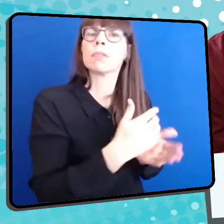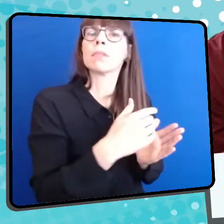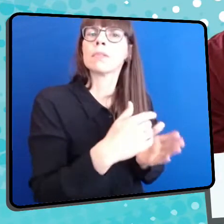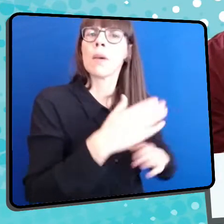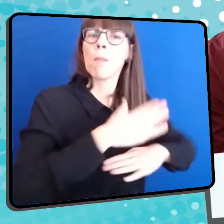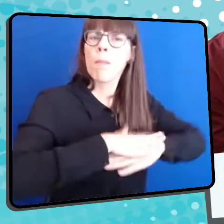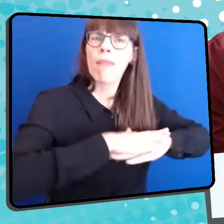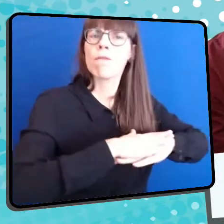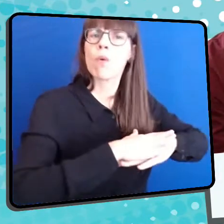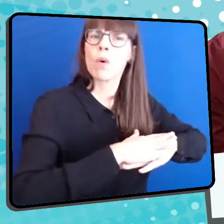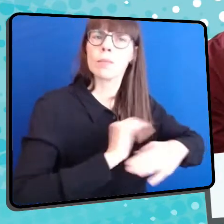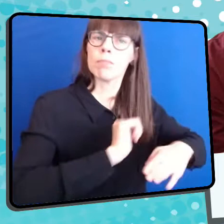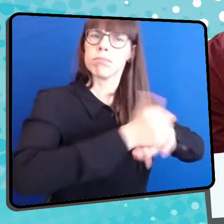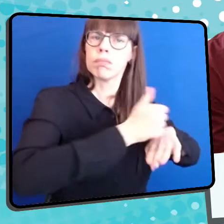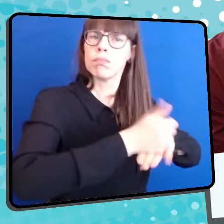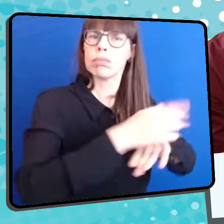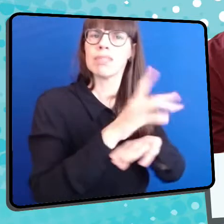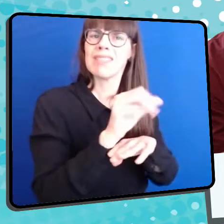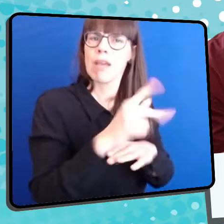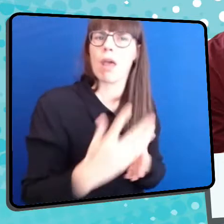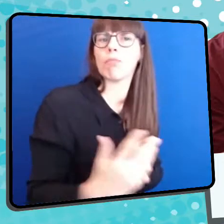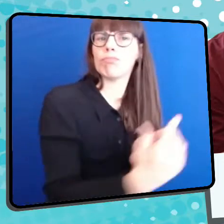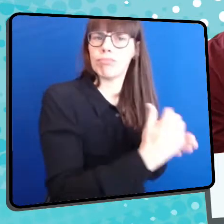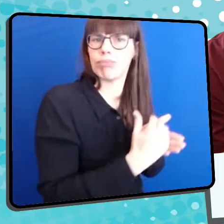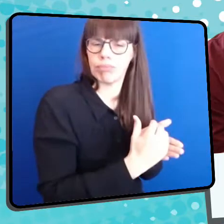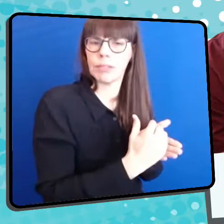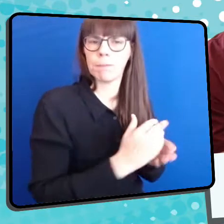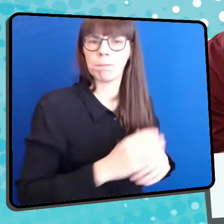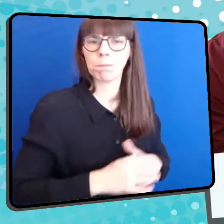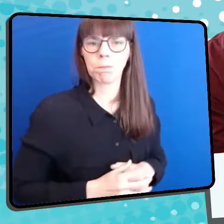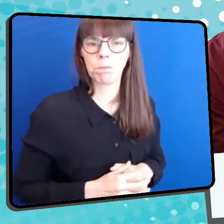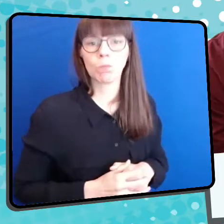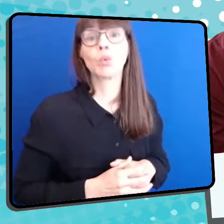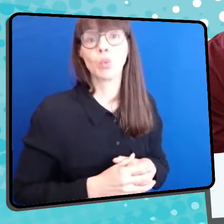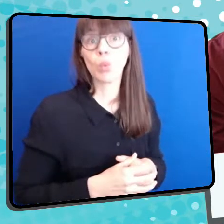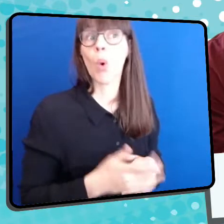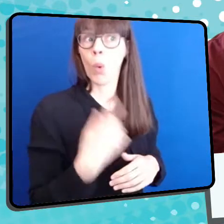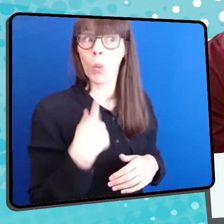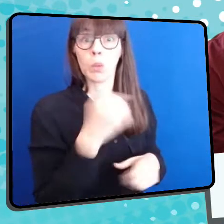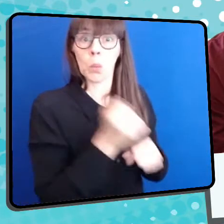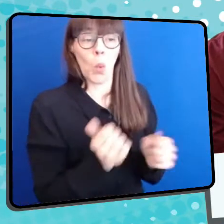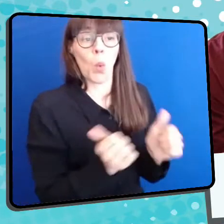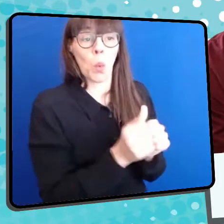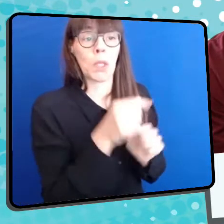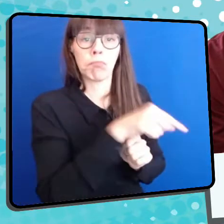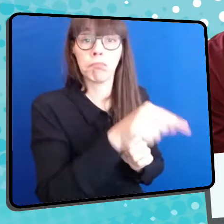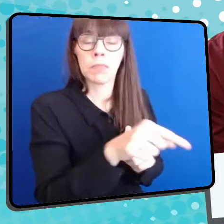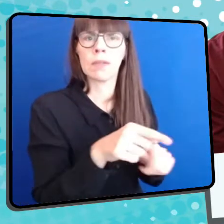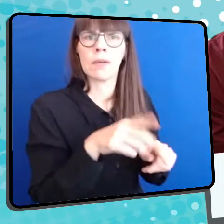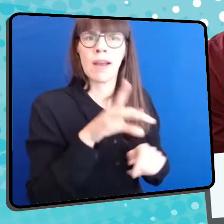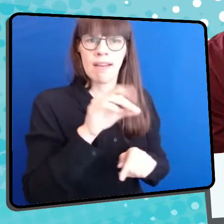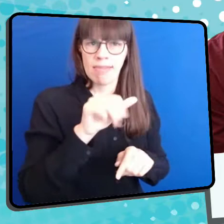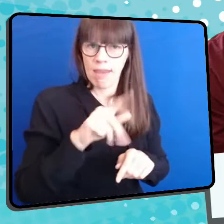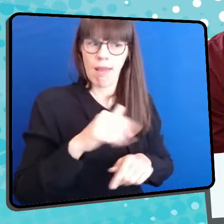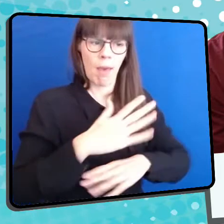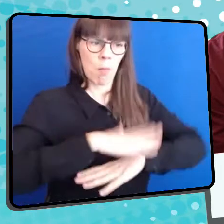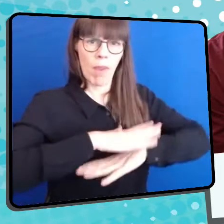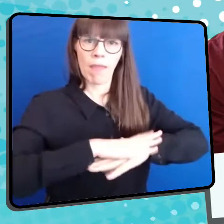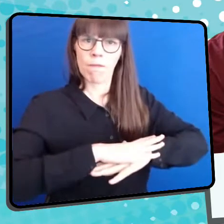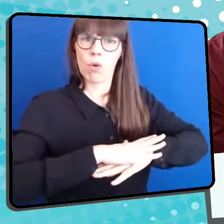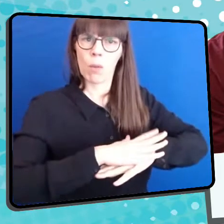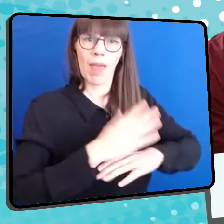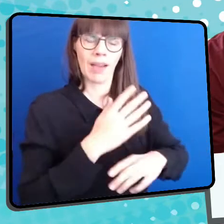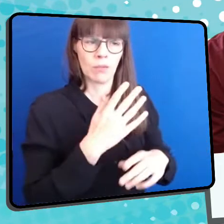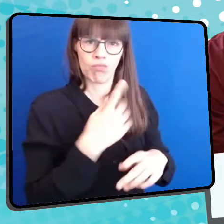clients, like we've worked with those clients where we've fully built out a whole architected data platform for them.